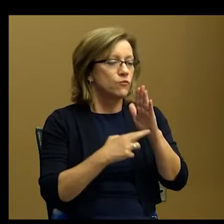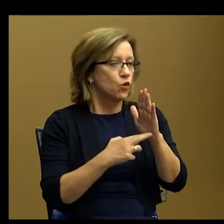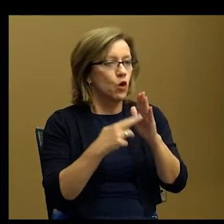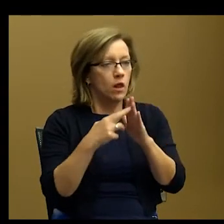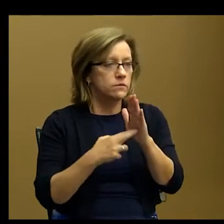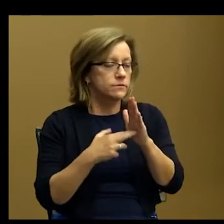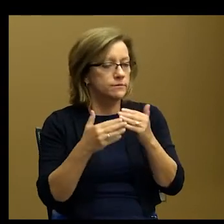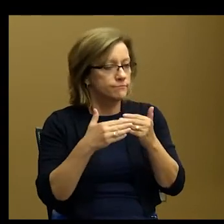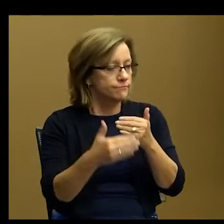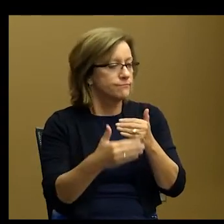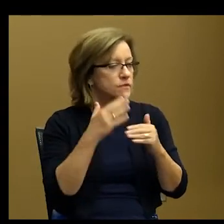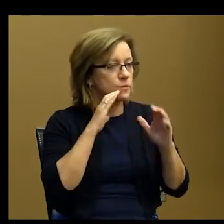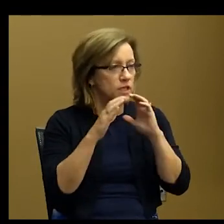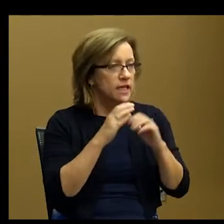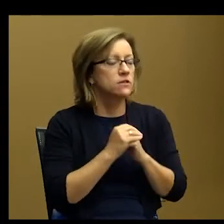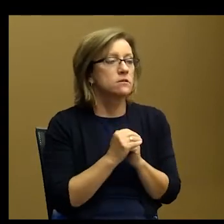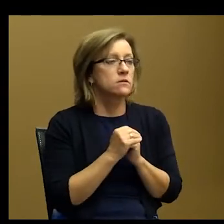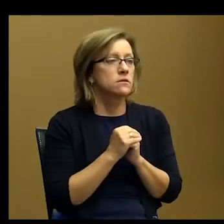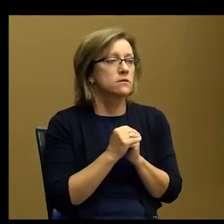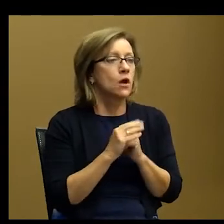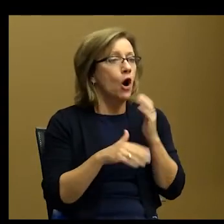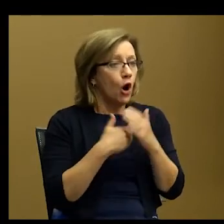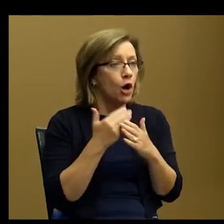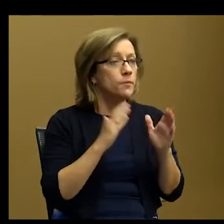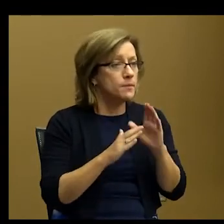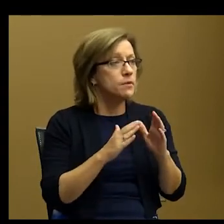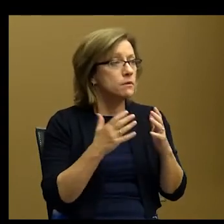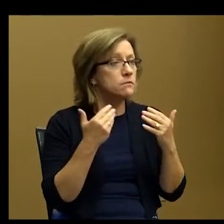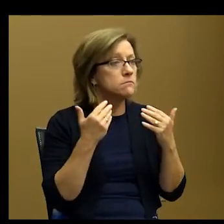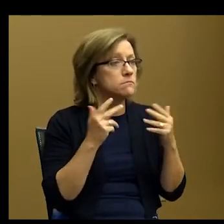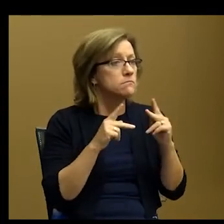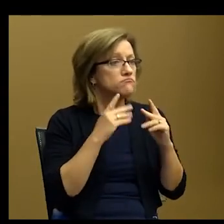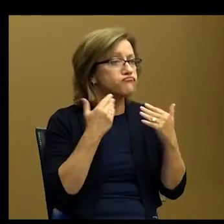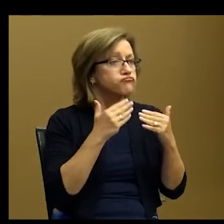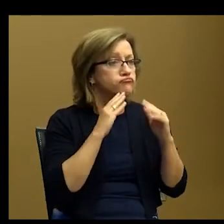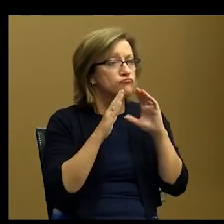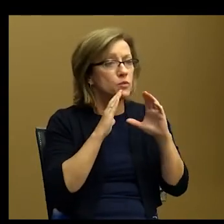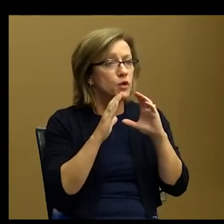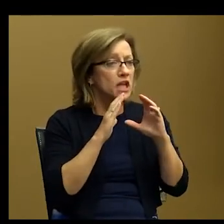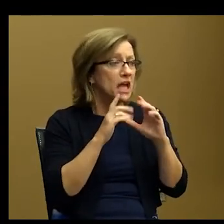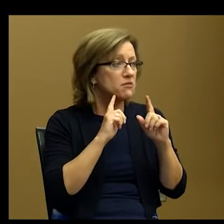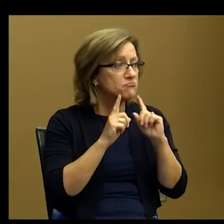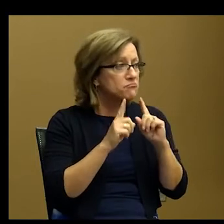All people are communicative, all. And